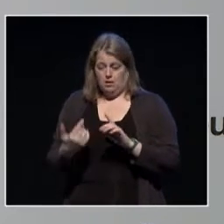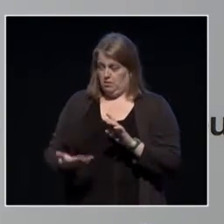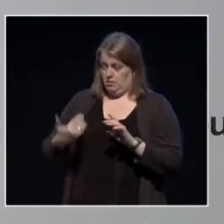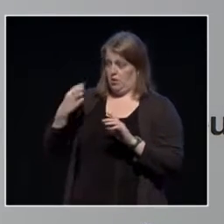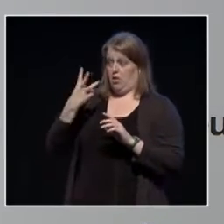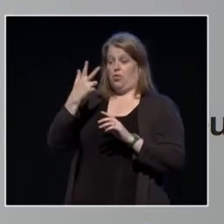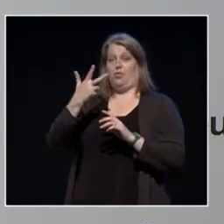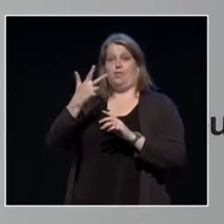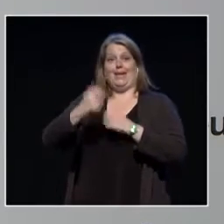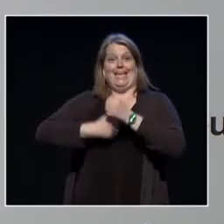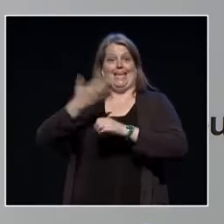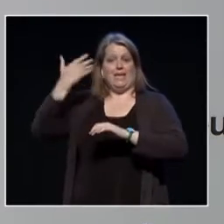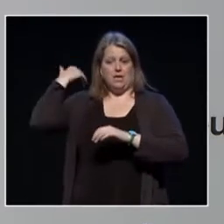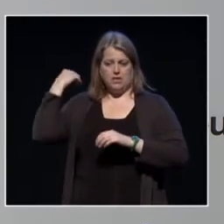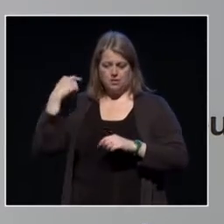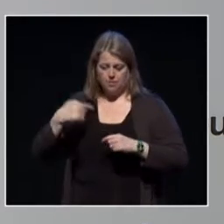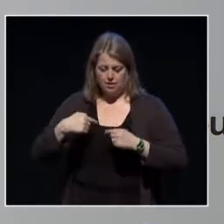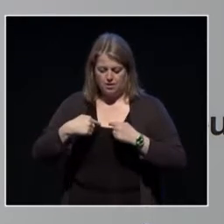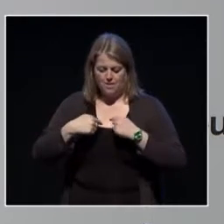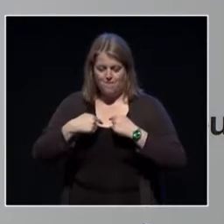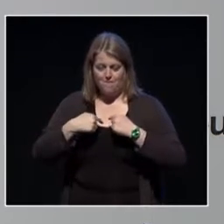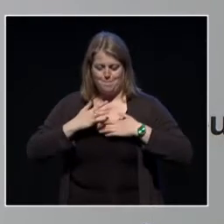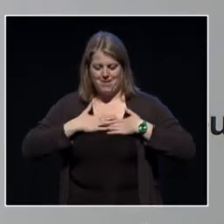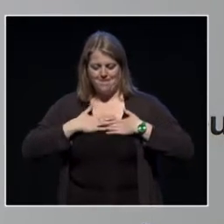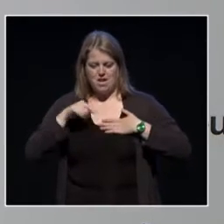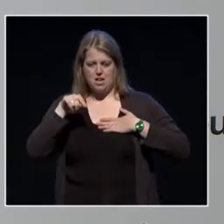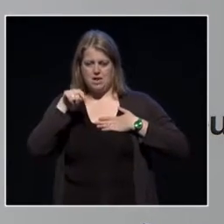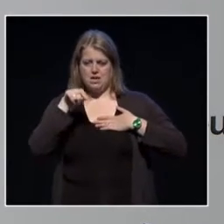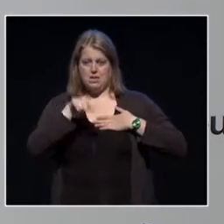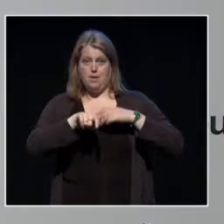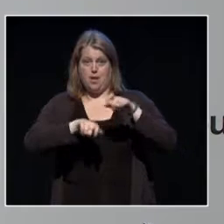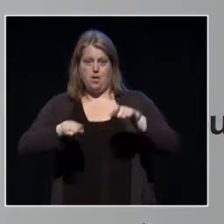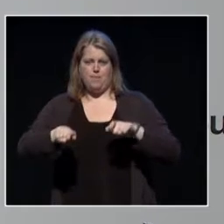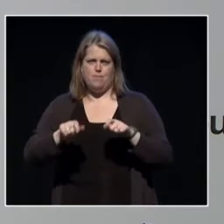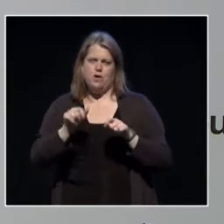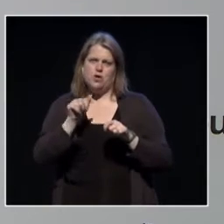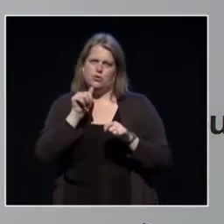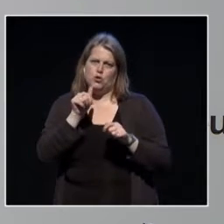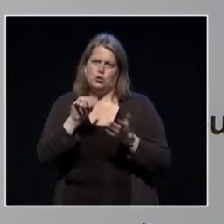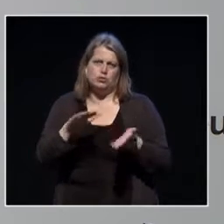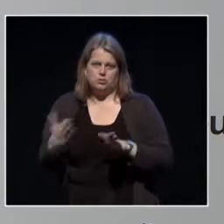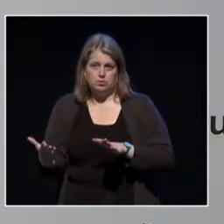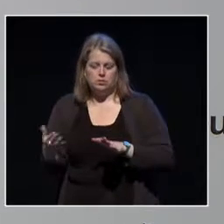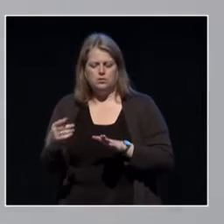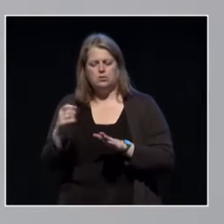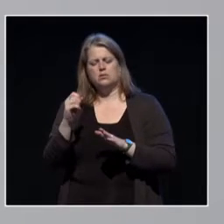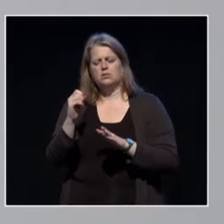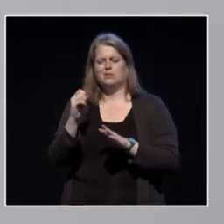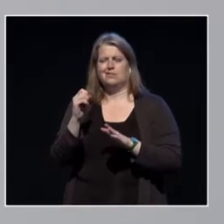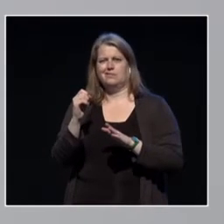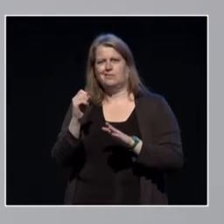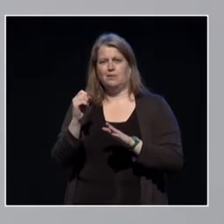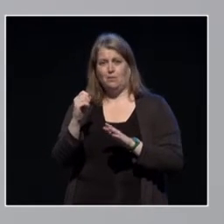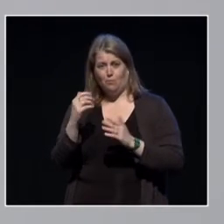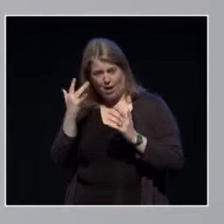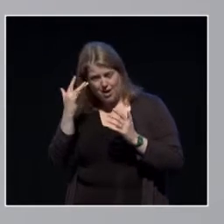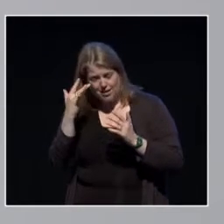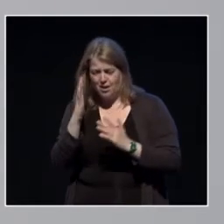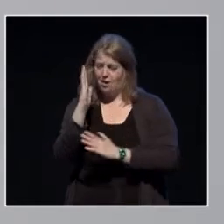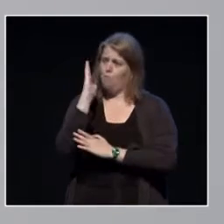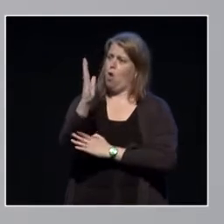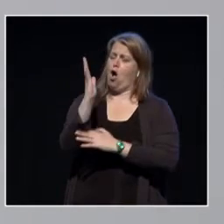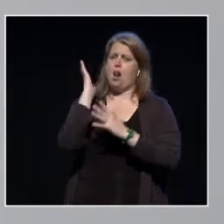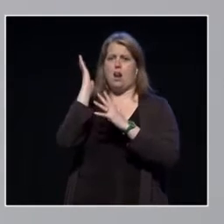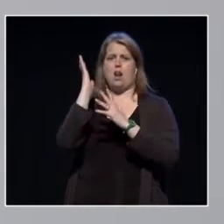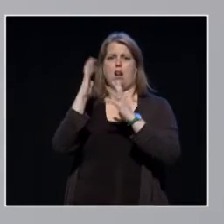did not die simply because of the cracked walls. It's also because, their lives had